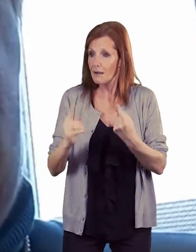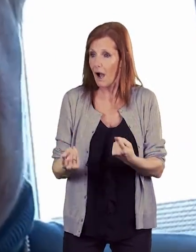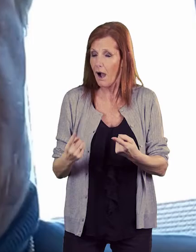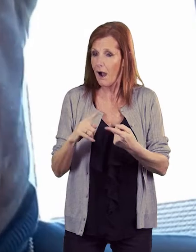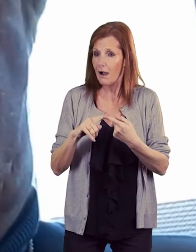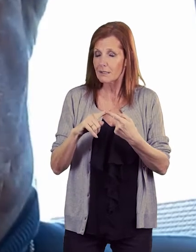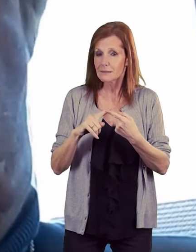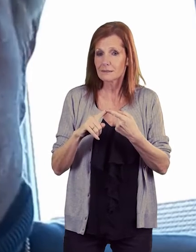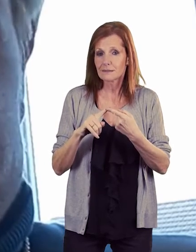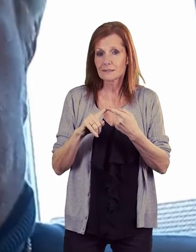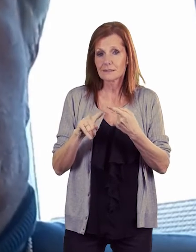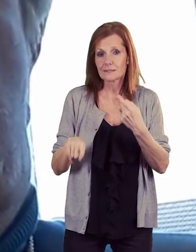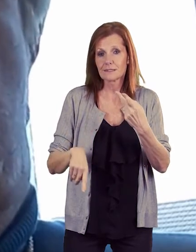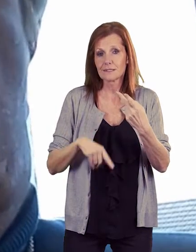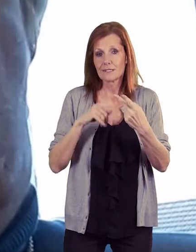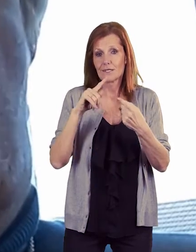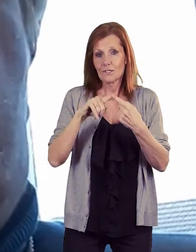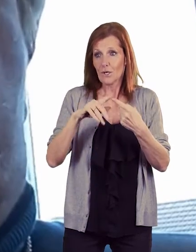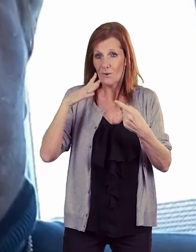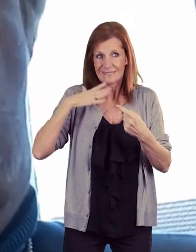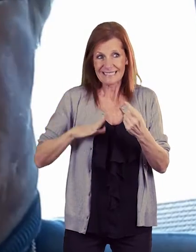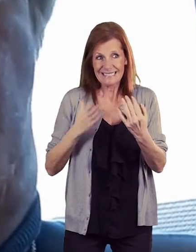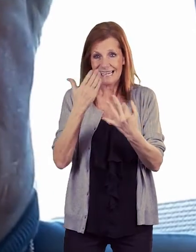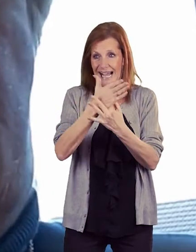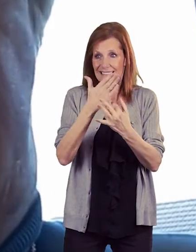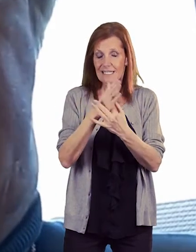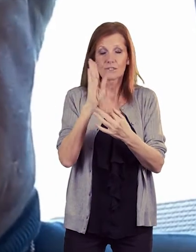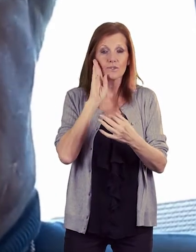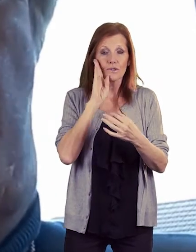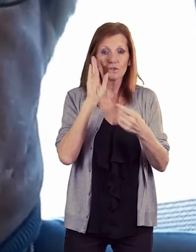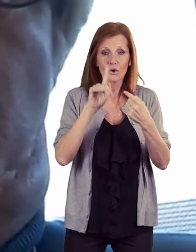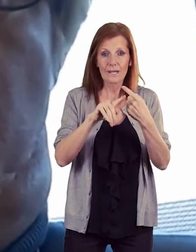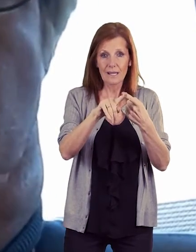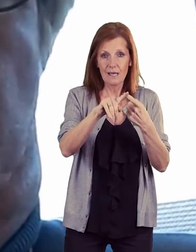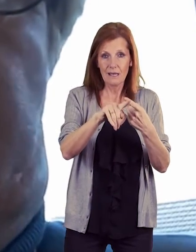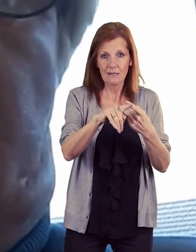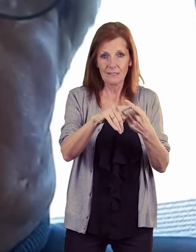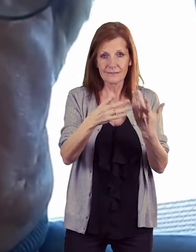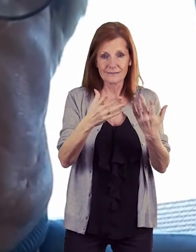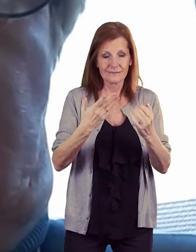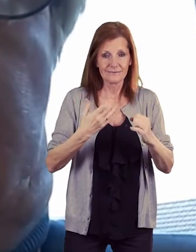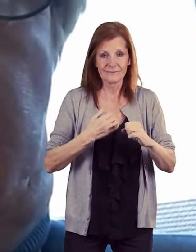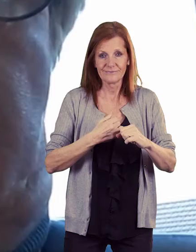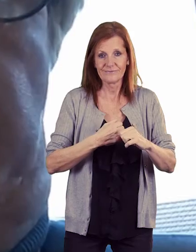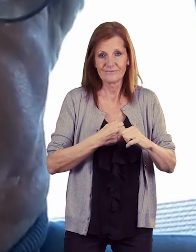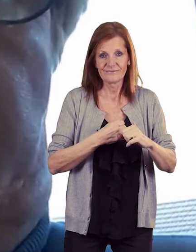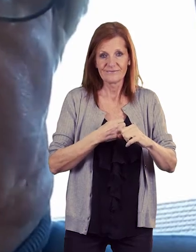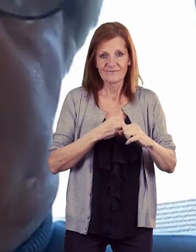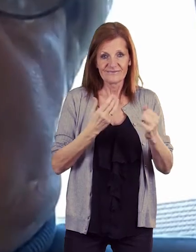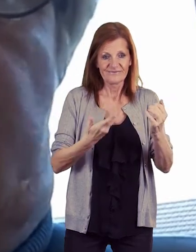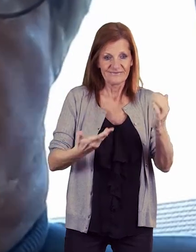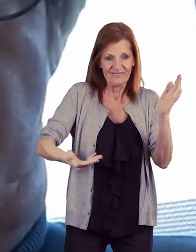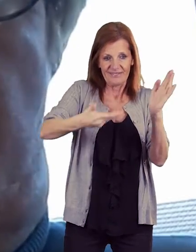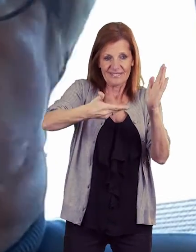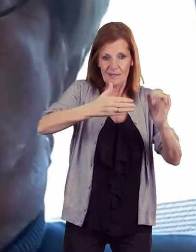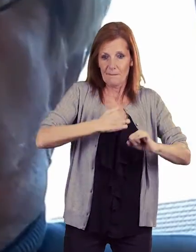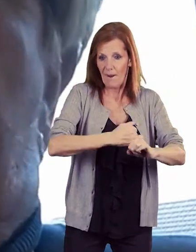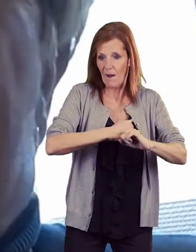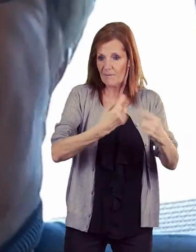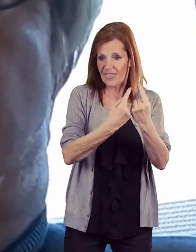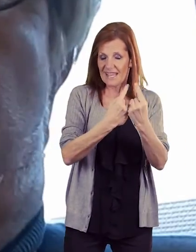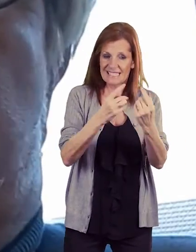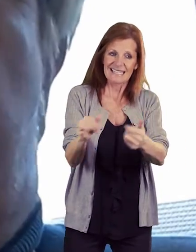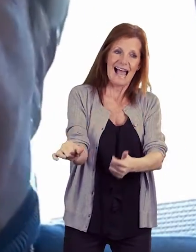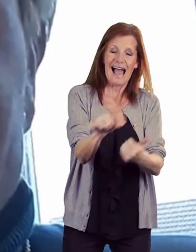so they need to be able to use the toilets and move all the excess what's in the